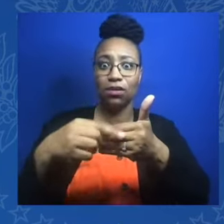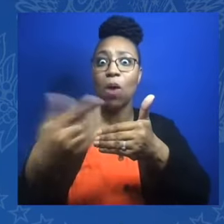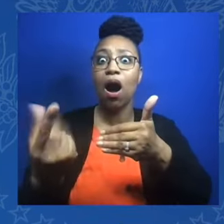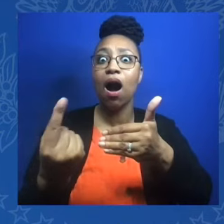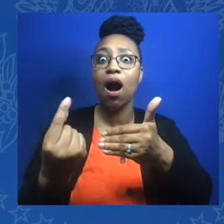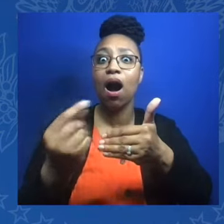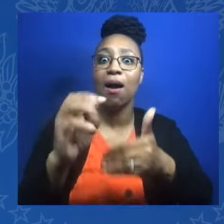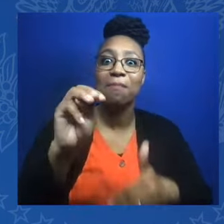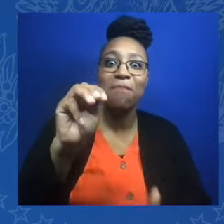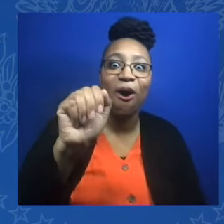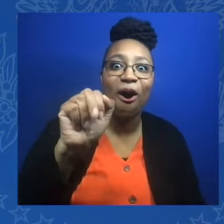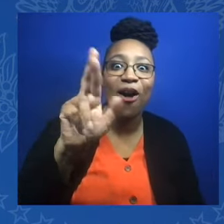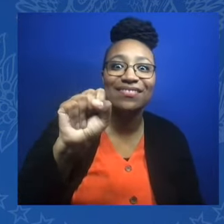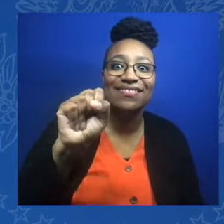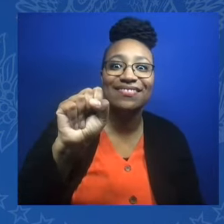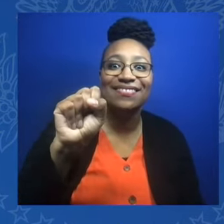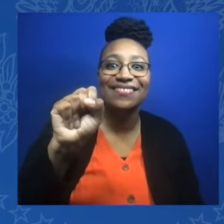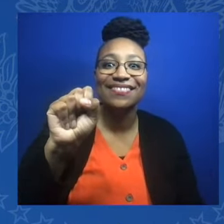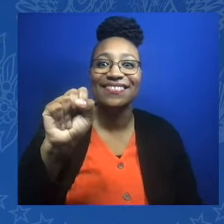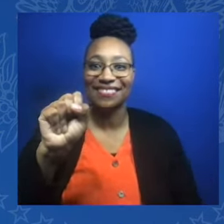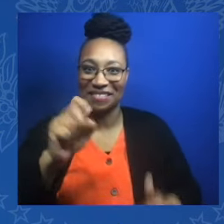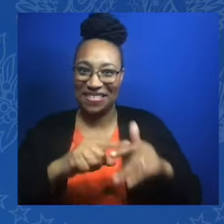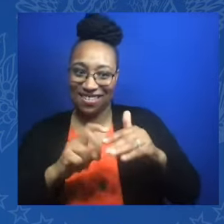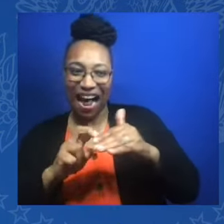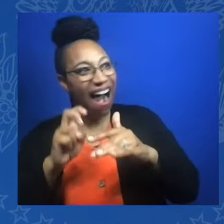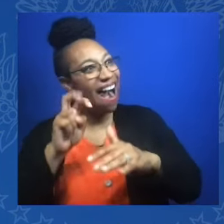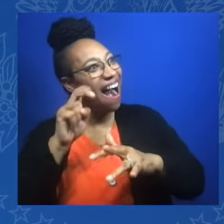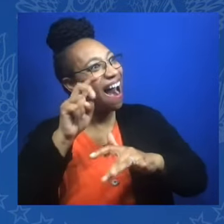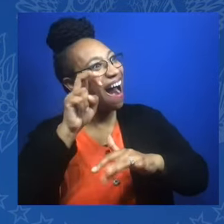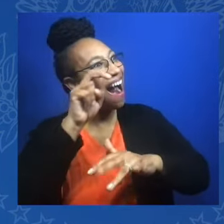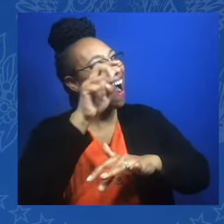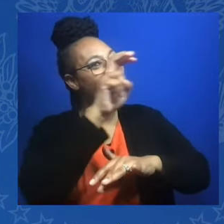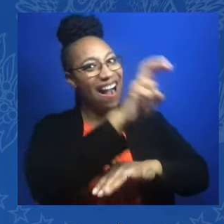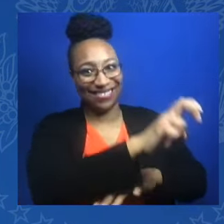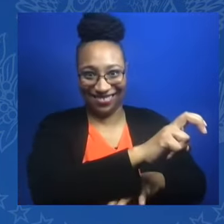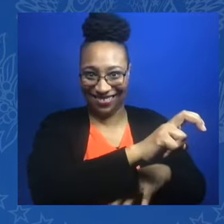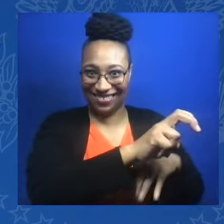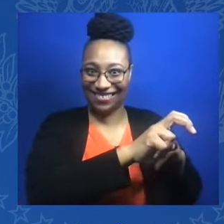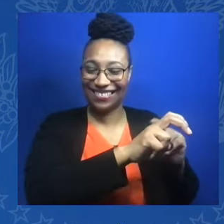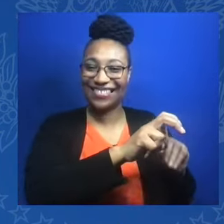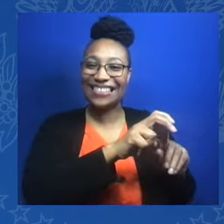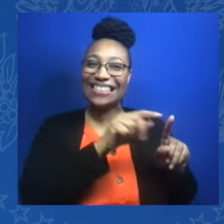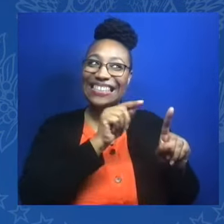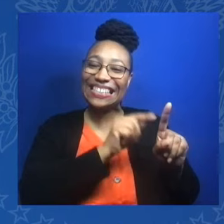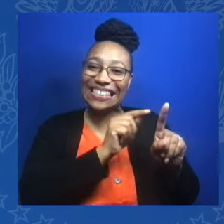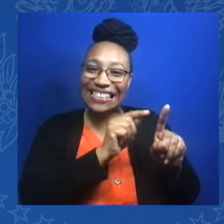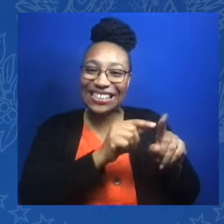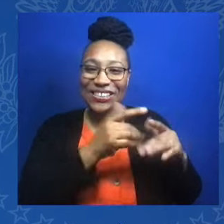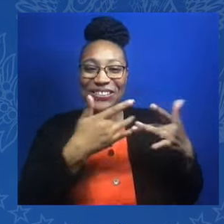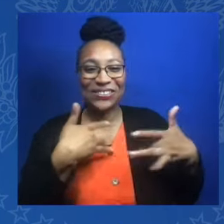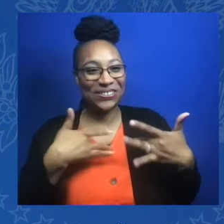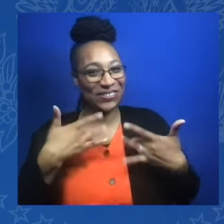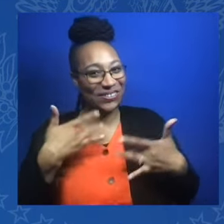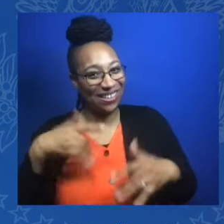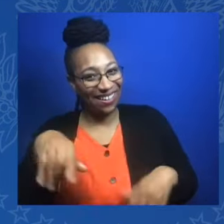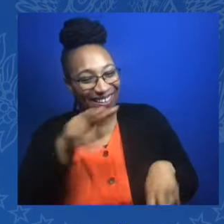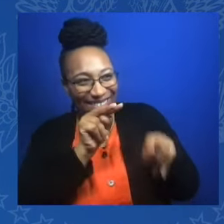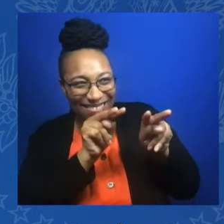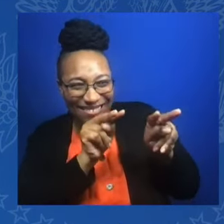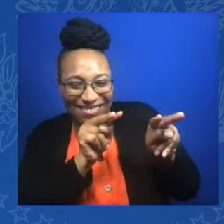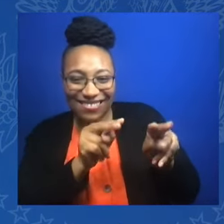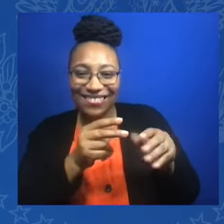children who watch that flight are going to learn the names of those new pioneers. They'll be the ones who carry us into the future we hope to